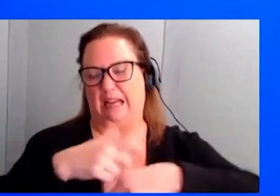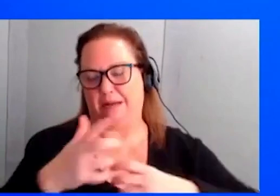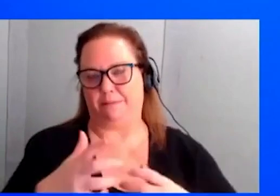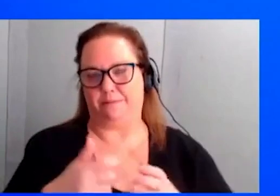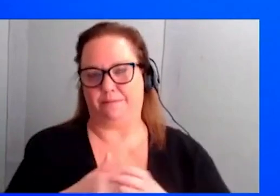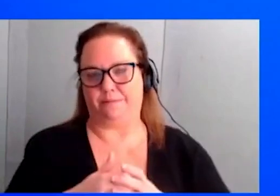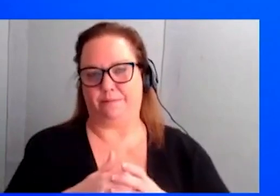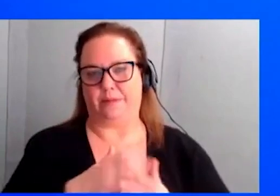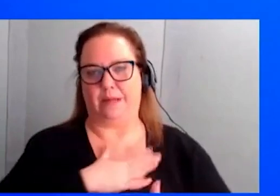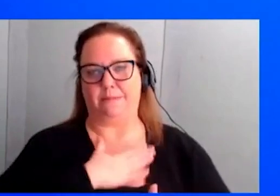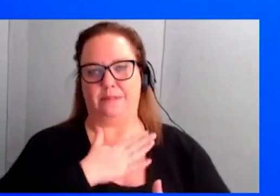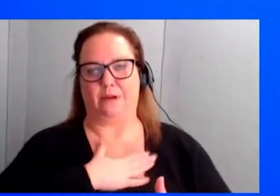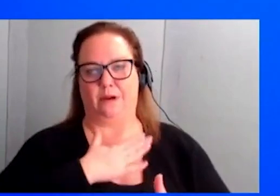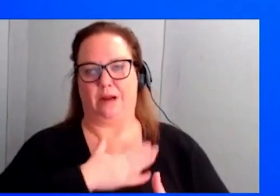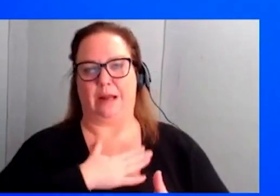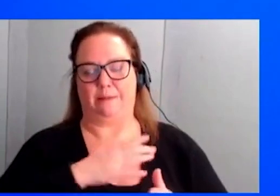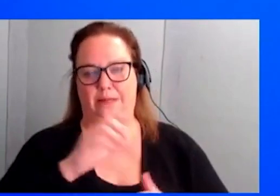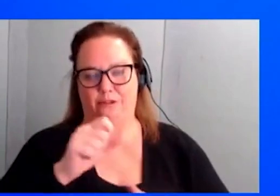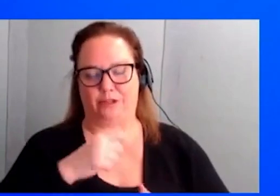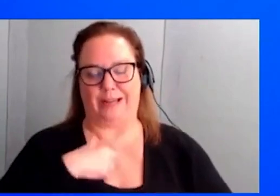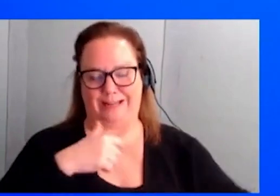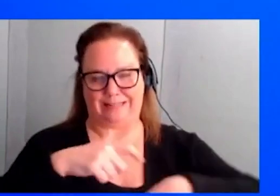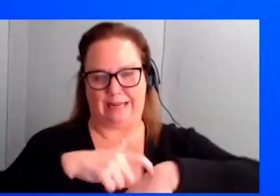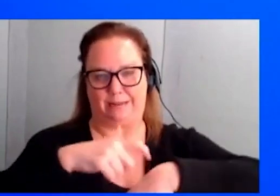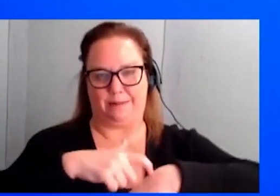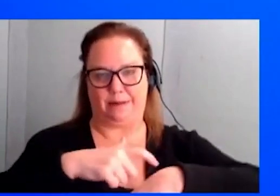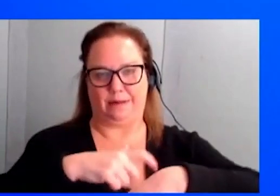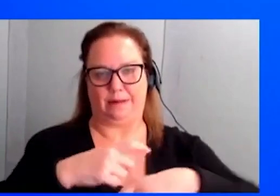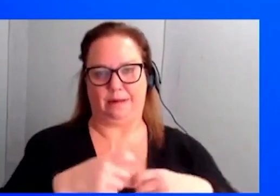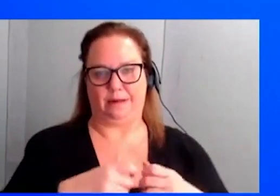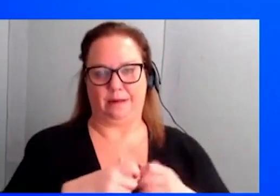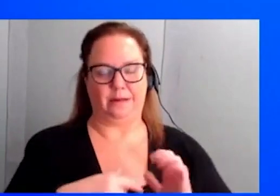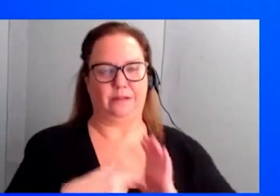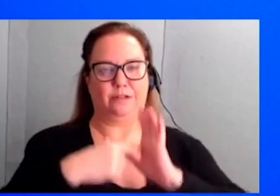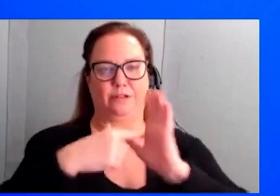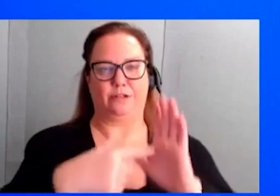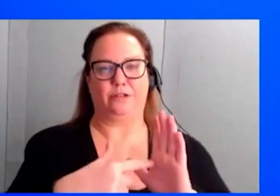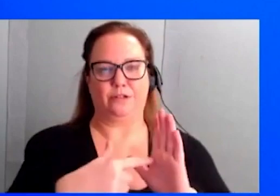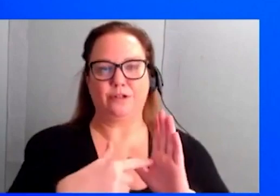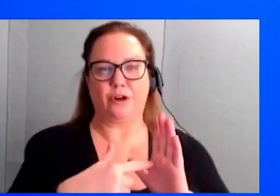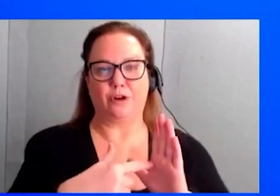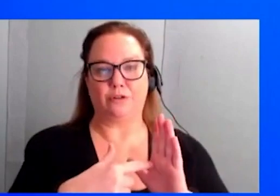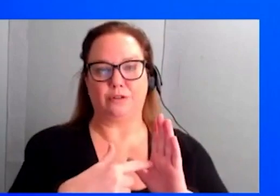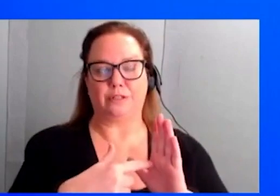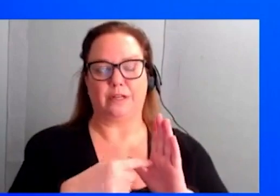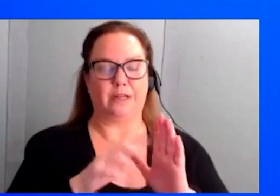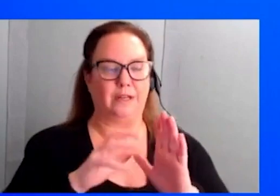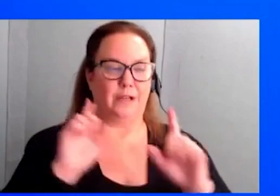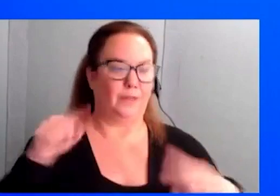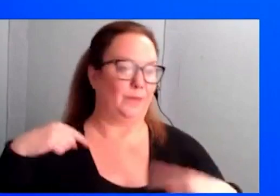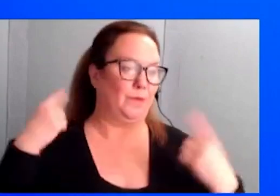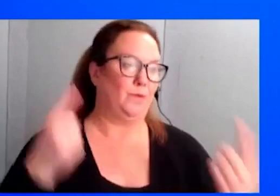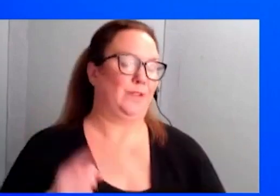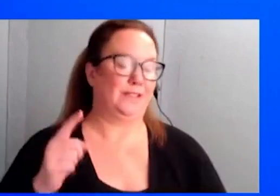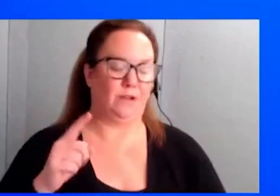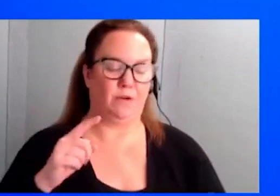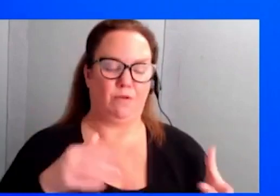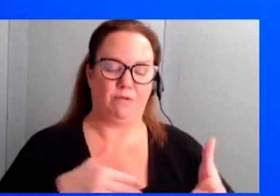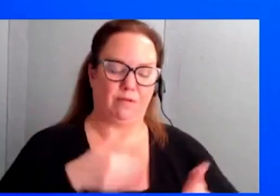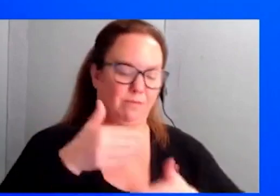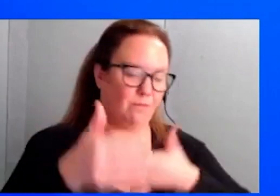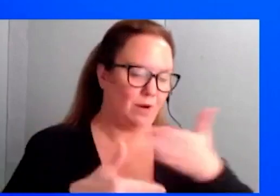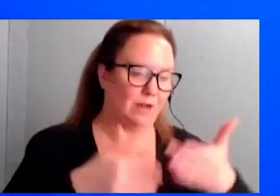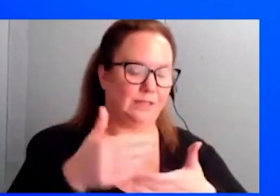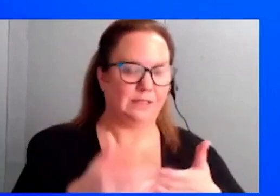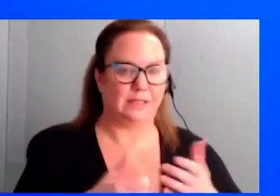glad she did. And again, this just goes to show you throughout this entire process, not